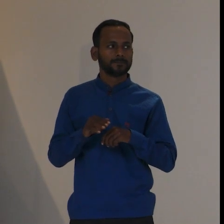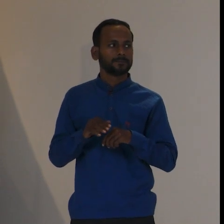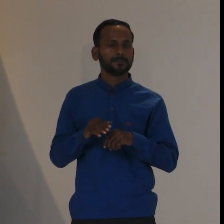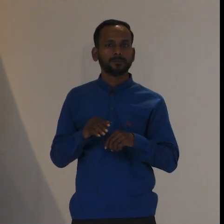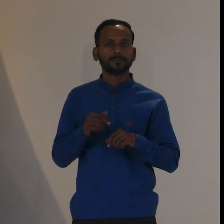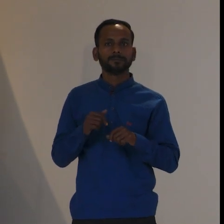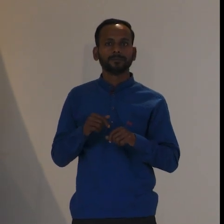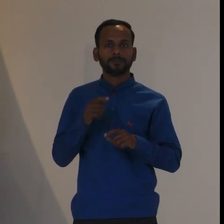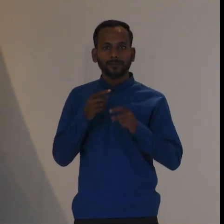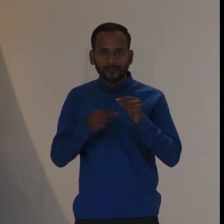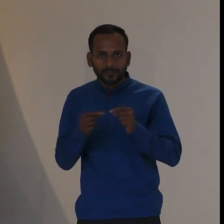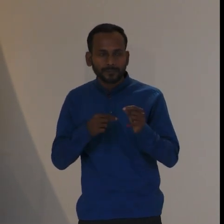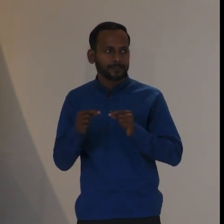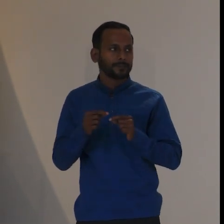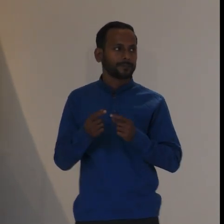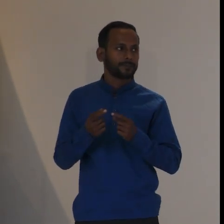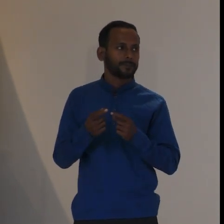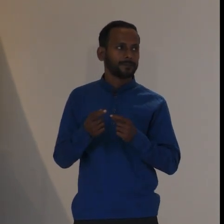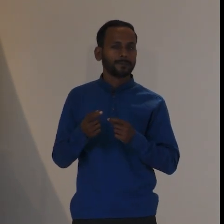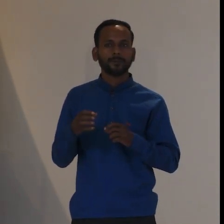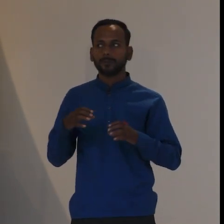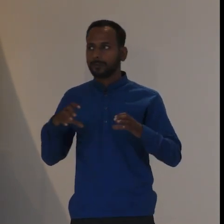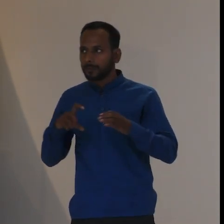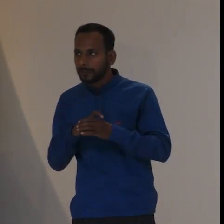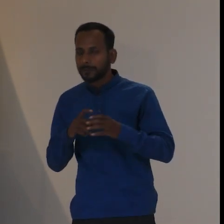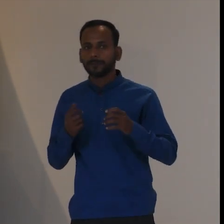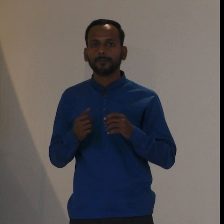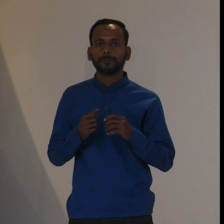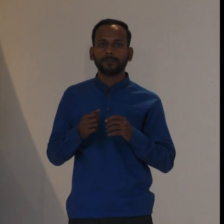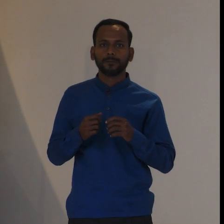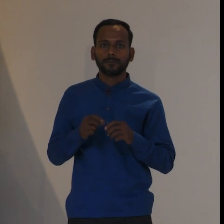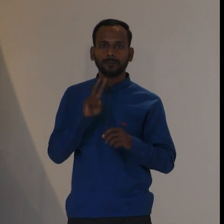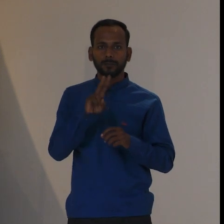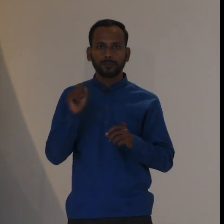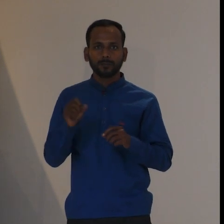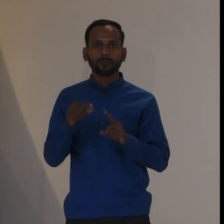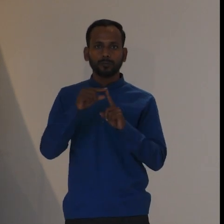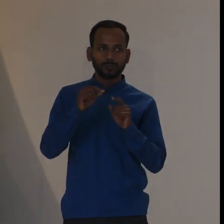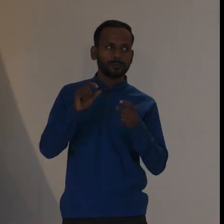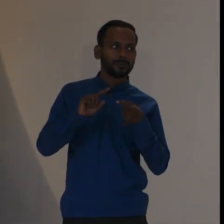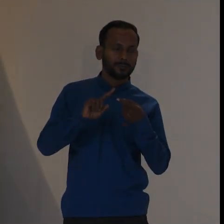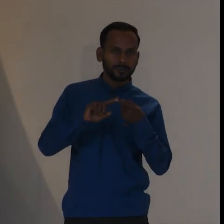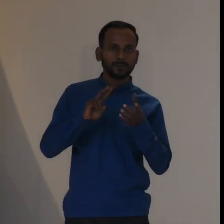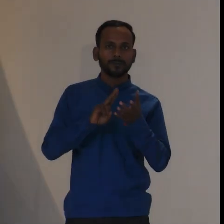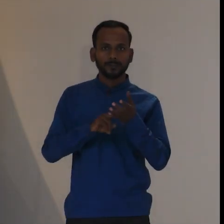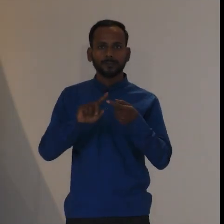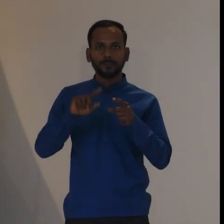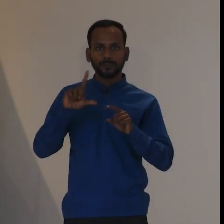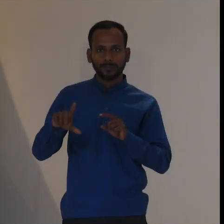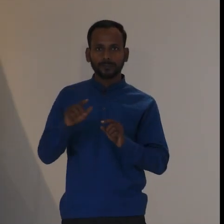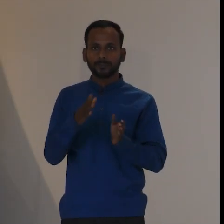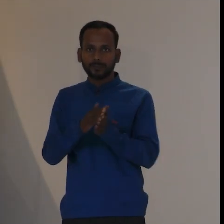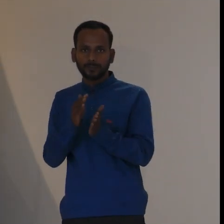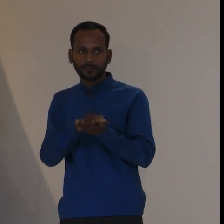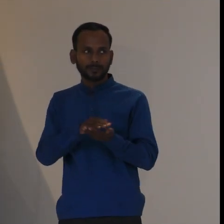of discussions, we kind of coalesce because there are two of my co-panelists that intersect at the same site.